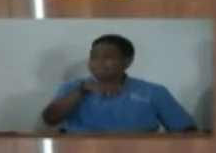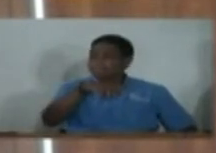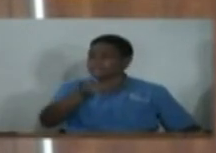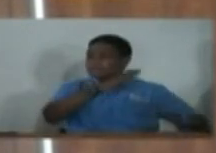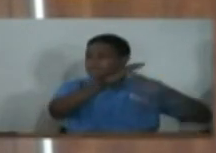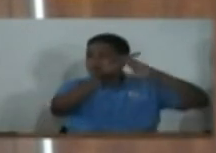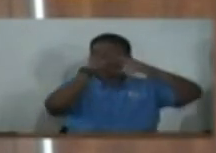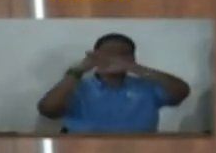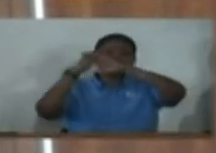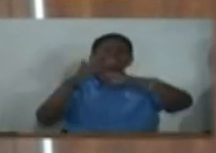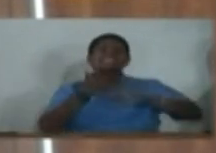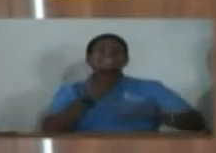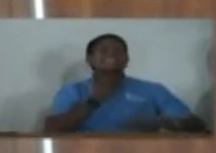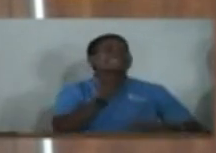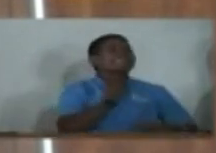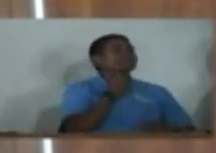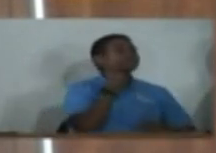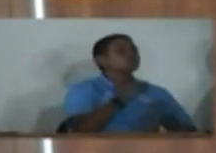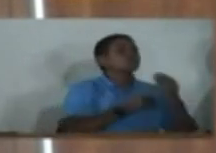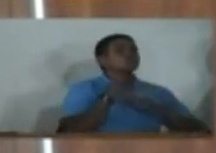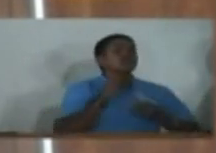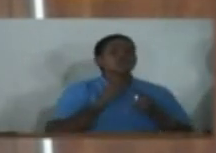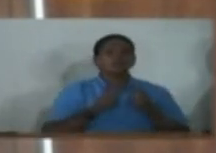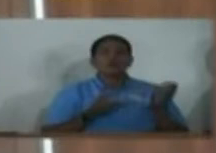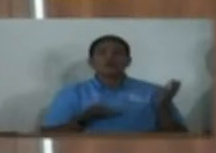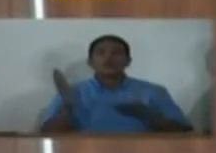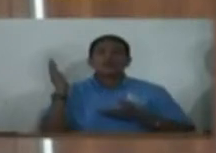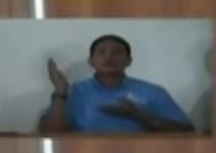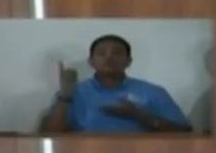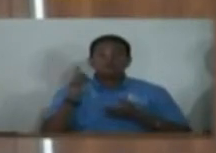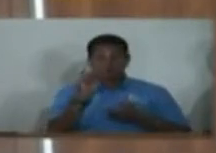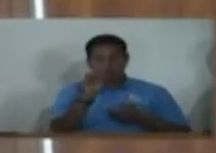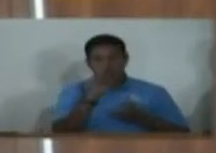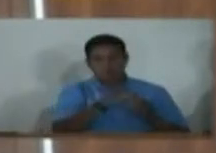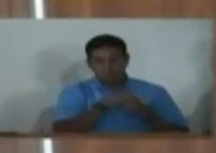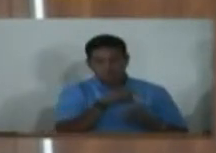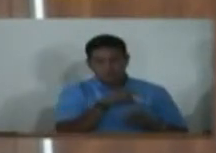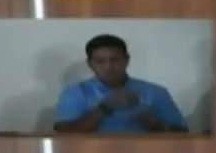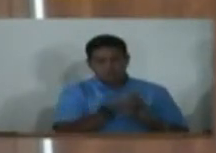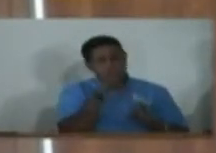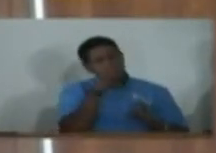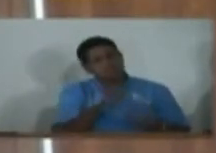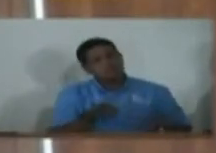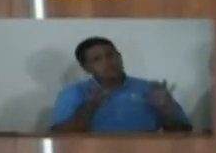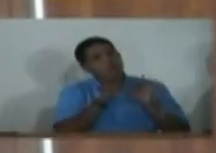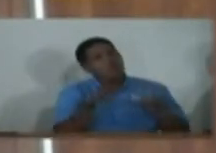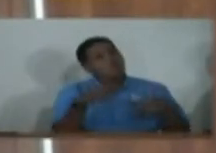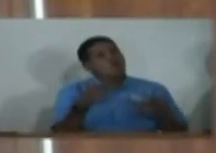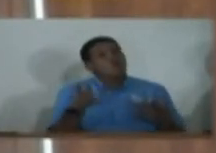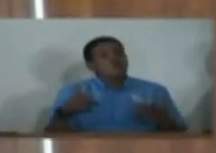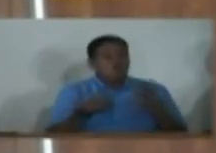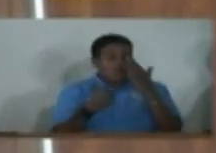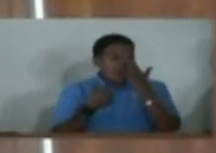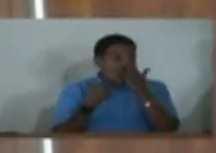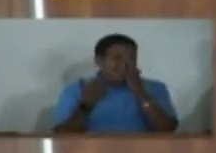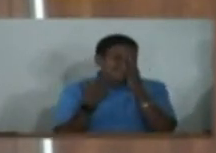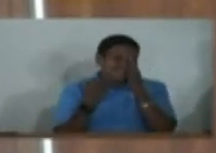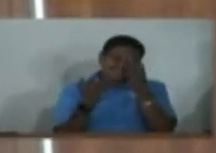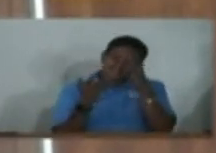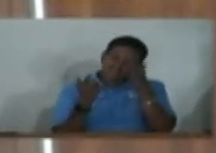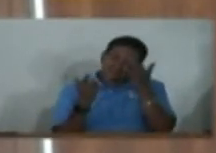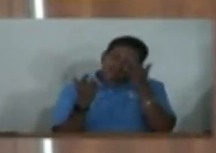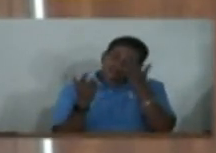barriers for trade and export, and this was one of them. It was important that we had some kind